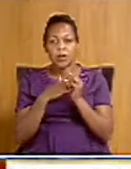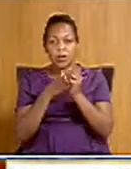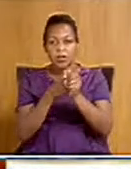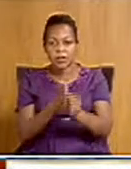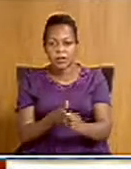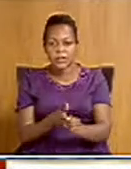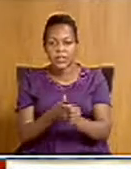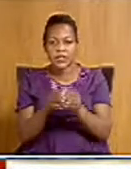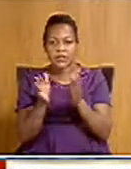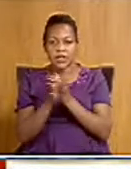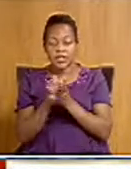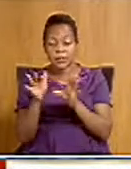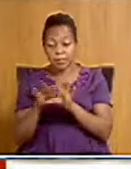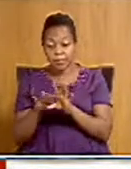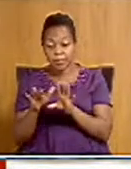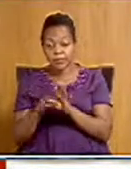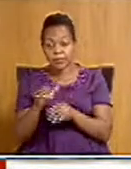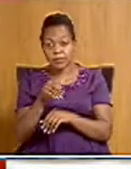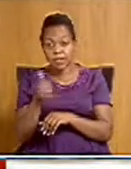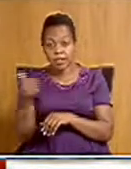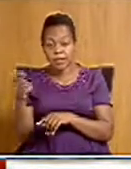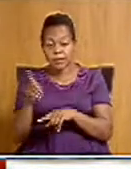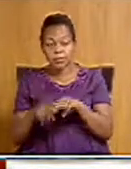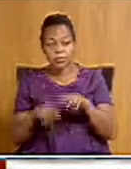leaders and members of other parties,